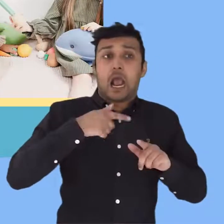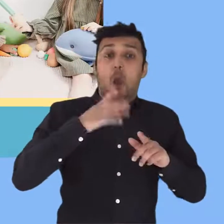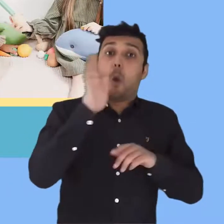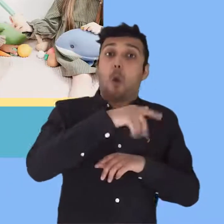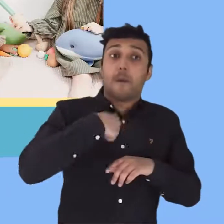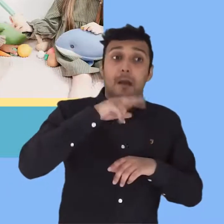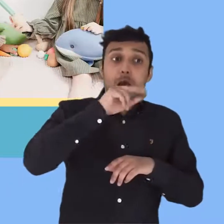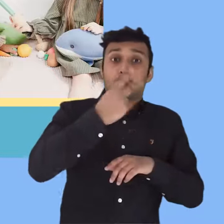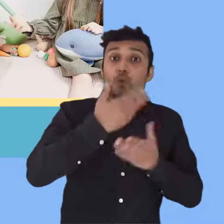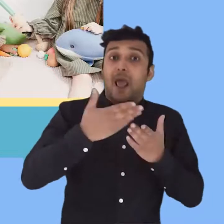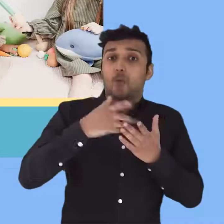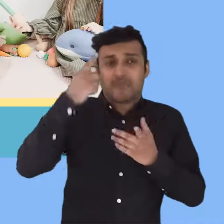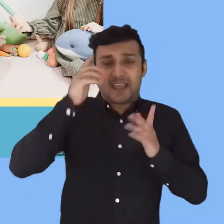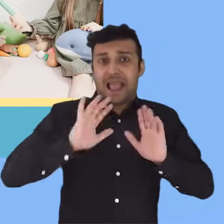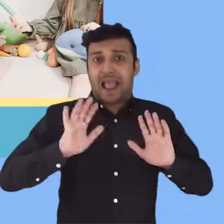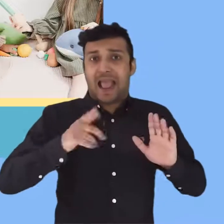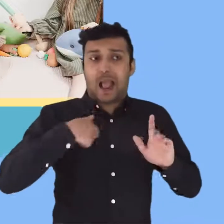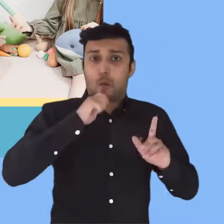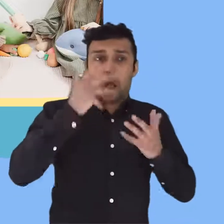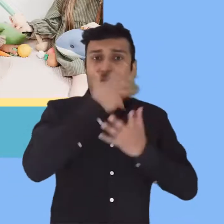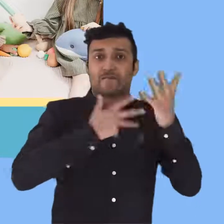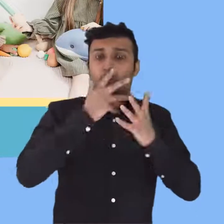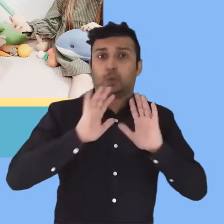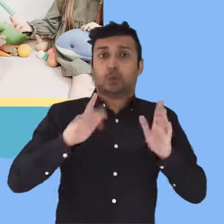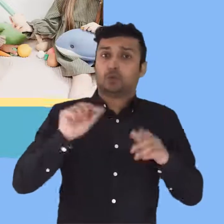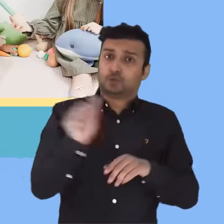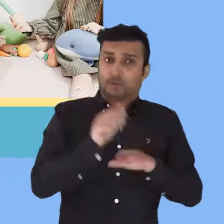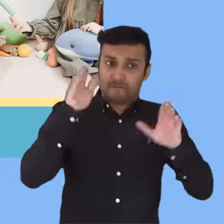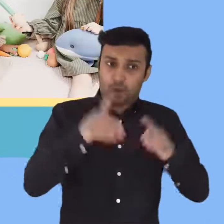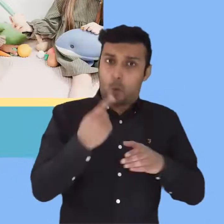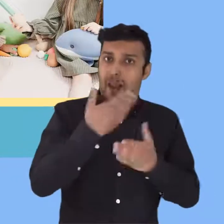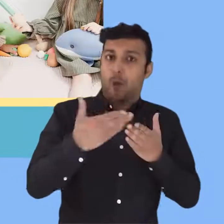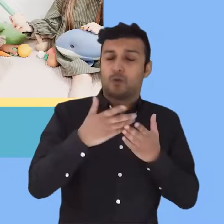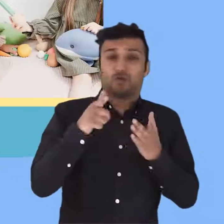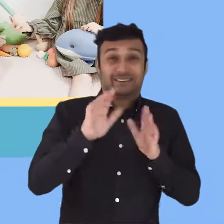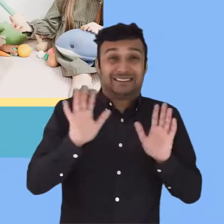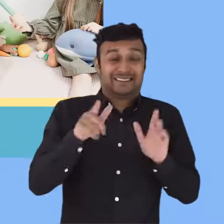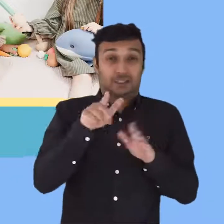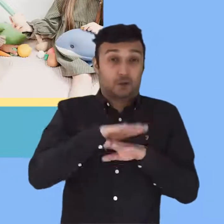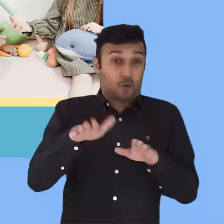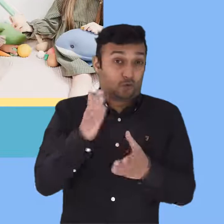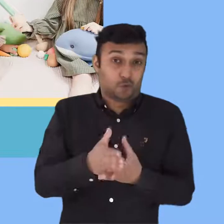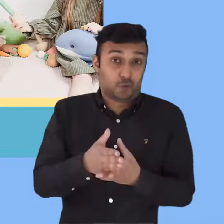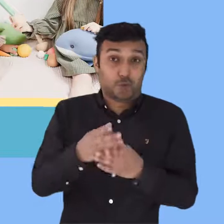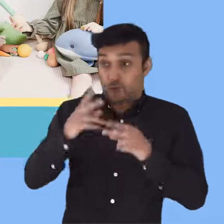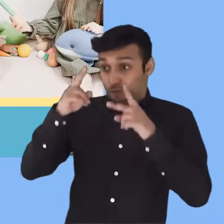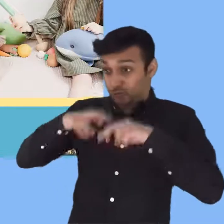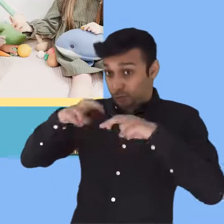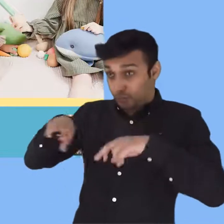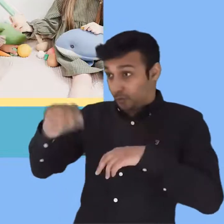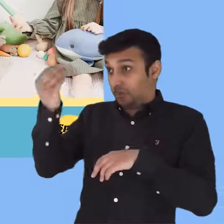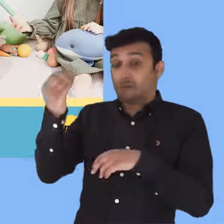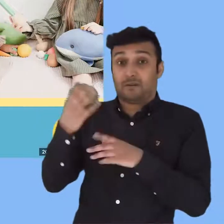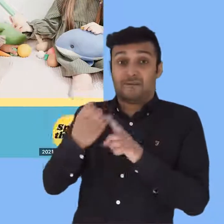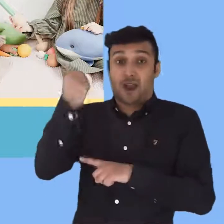home is really going to confuse them and we should just speak the one. But that's actually not true. The research shows that's